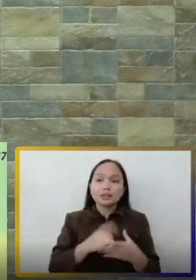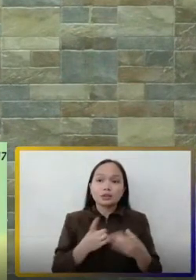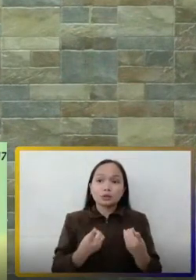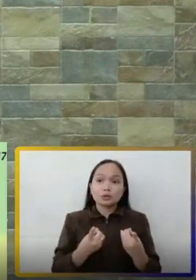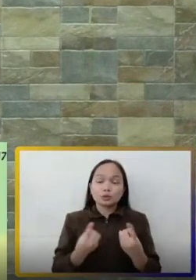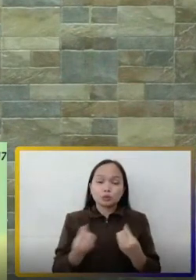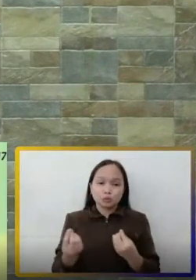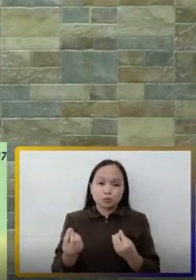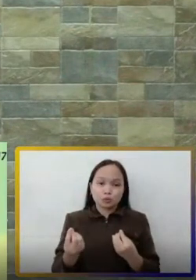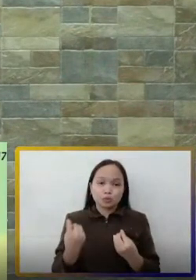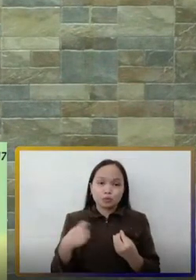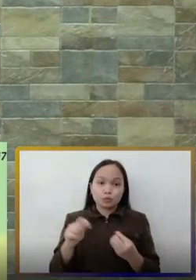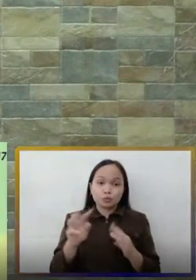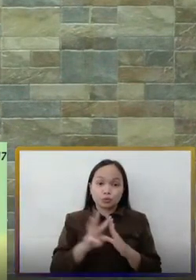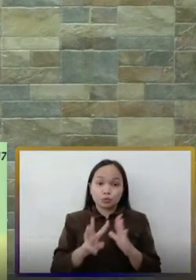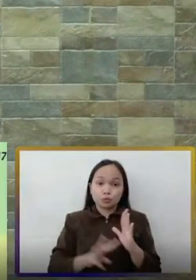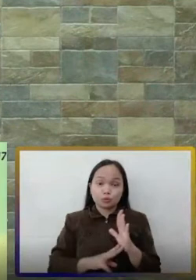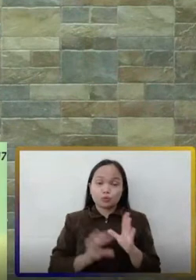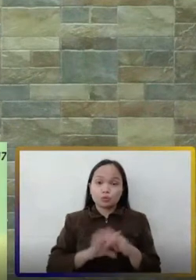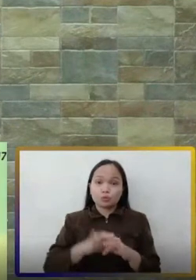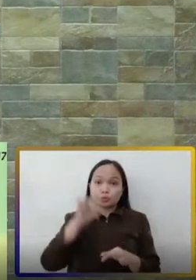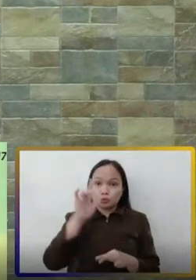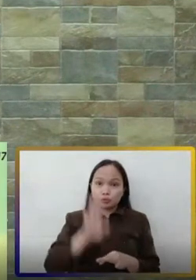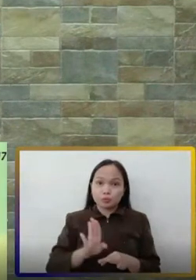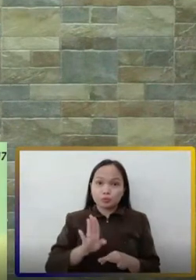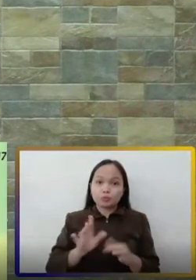God abideth forever.